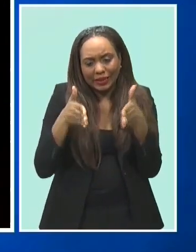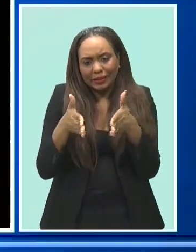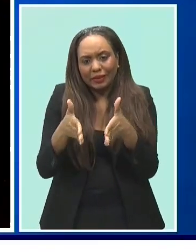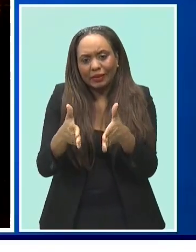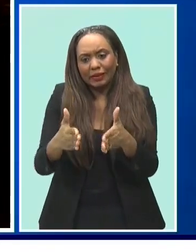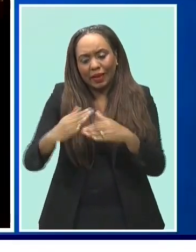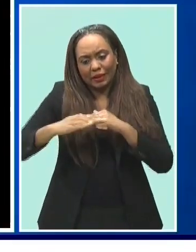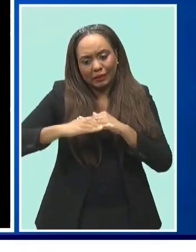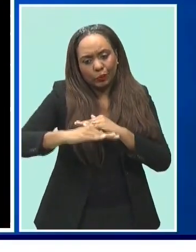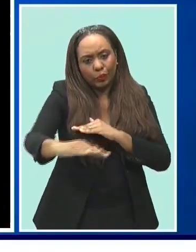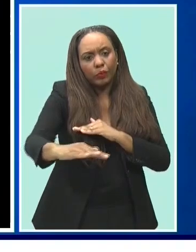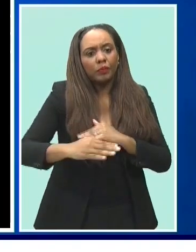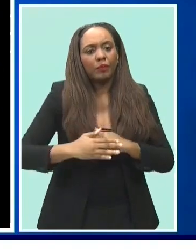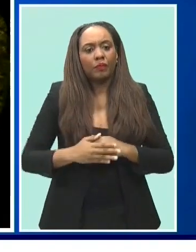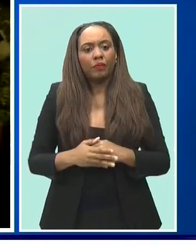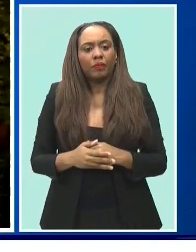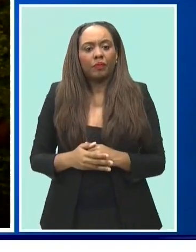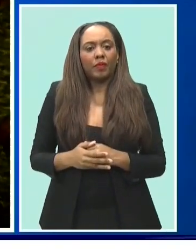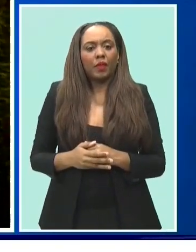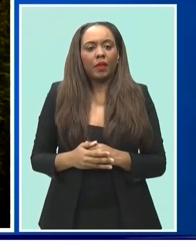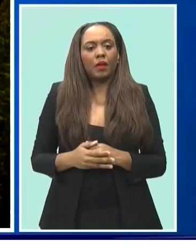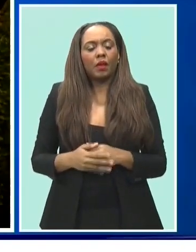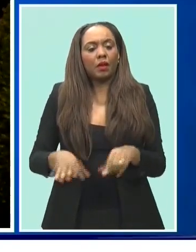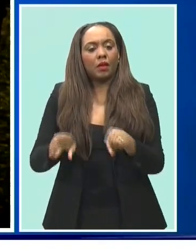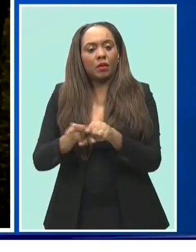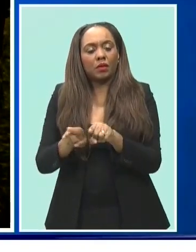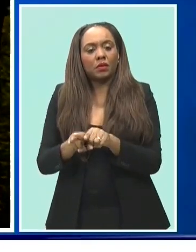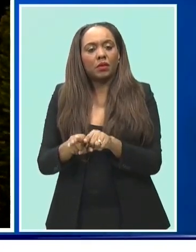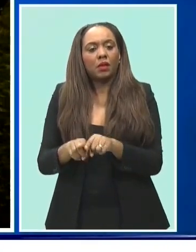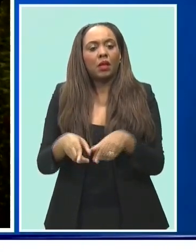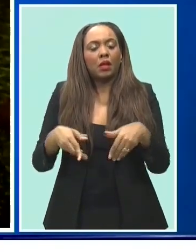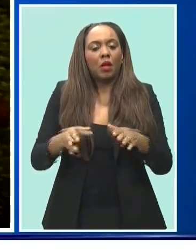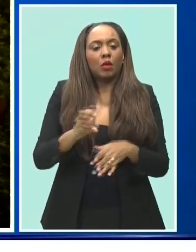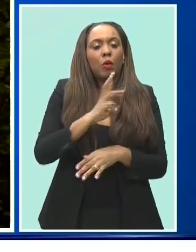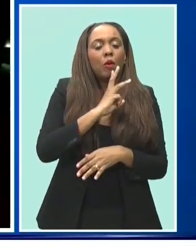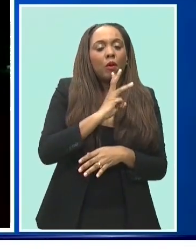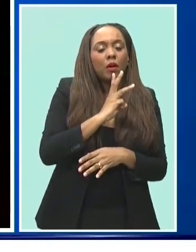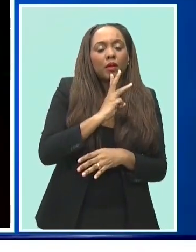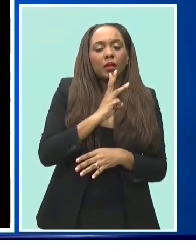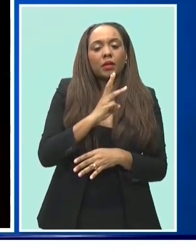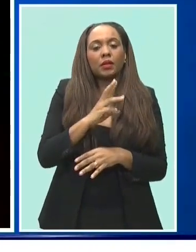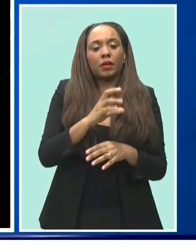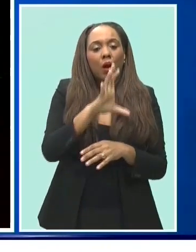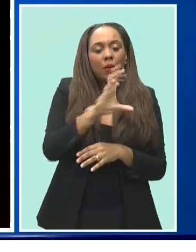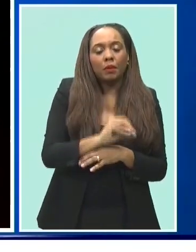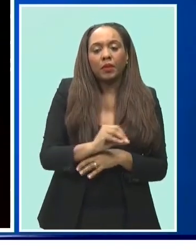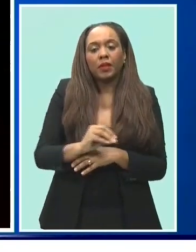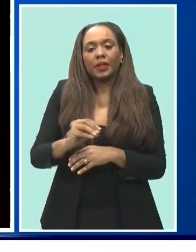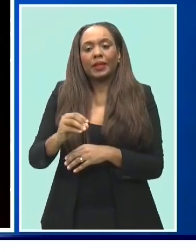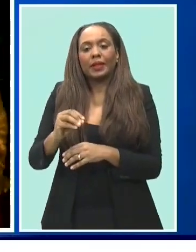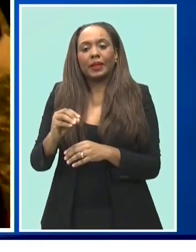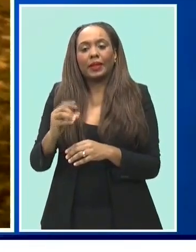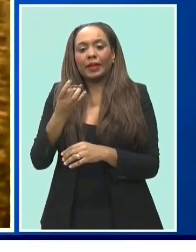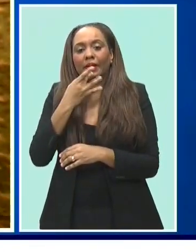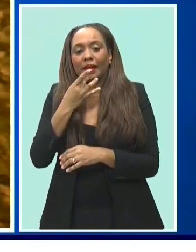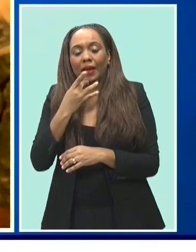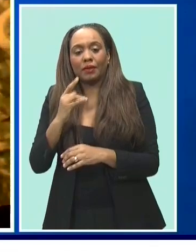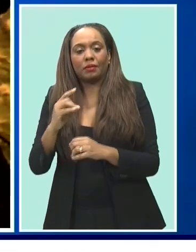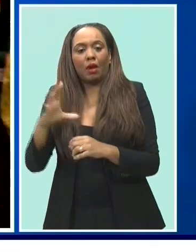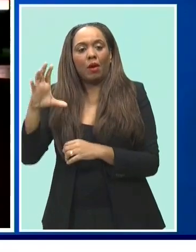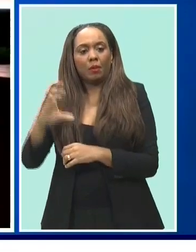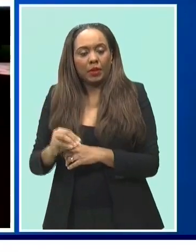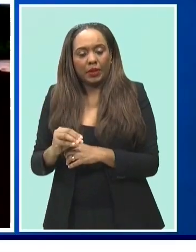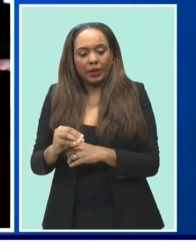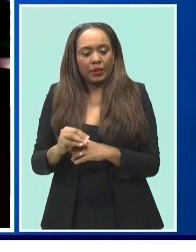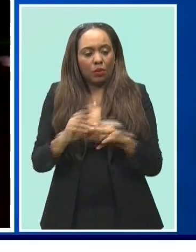Now, the operational clearance allows utility companies to inspect their networks and the police and defence force to assess the readiness